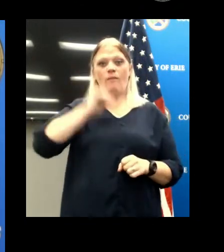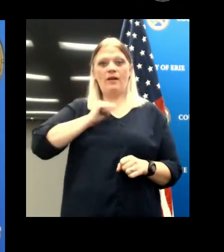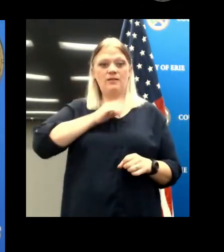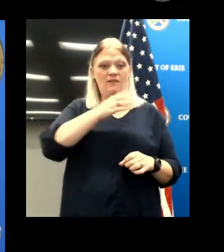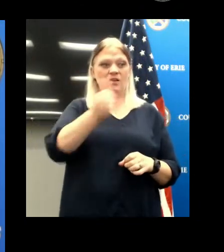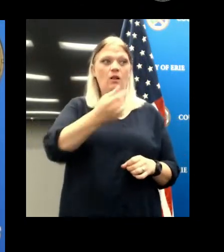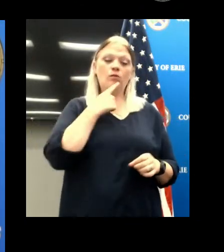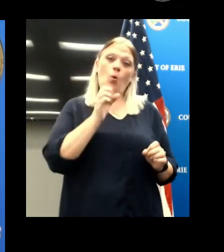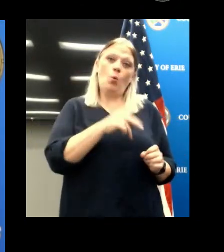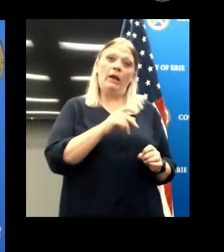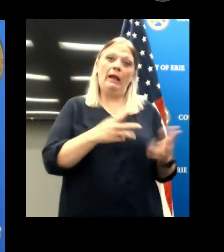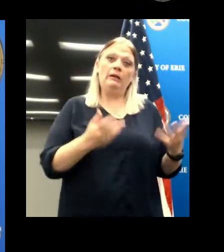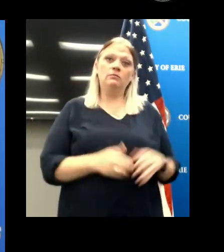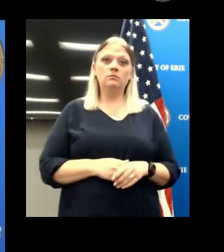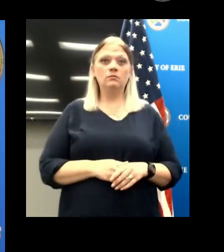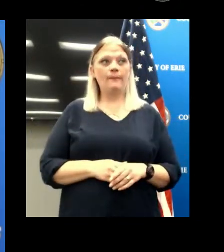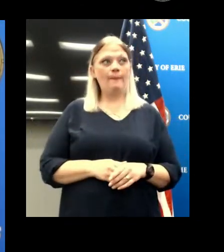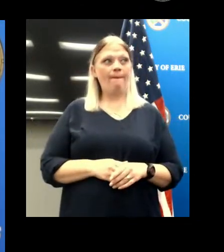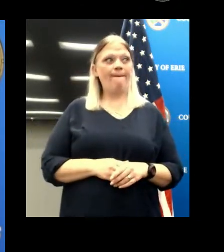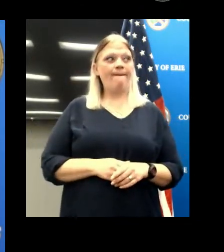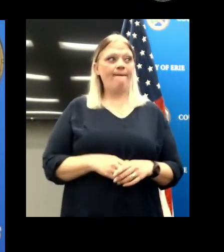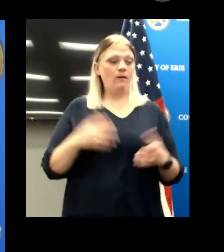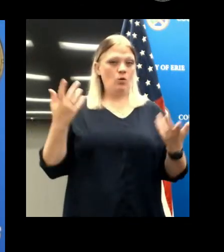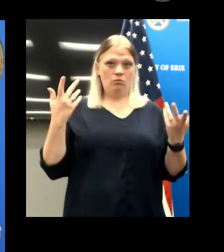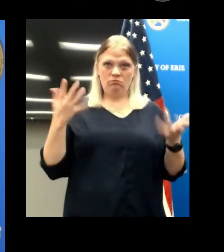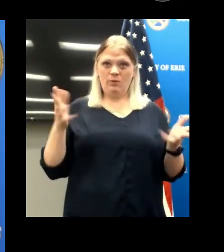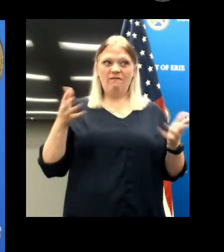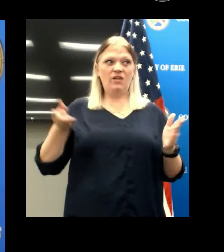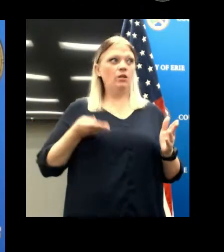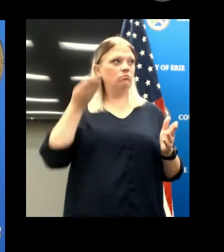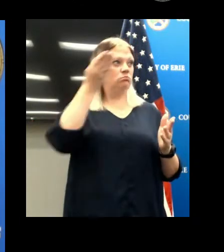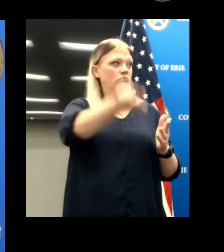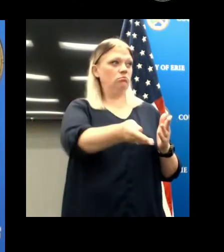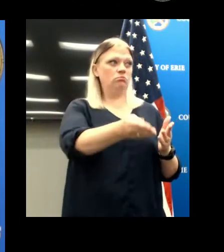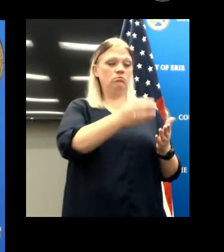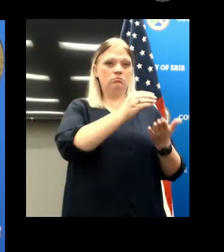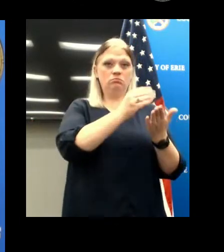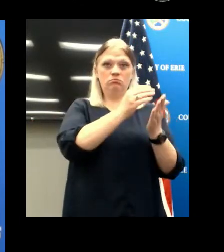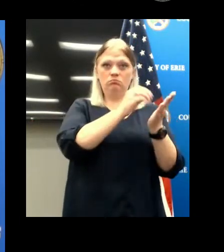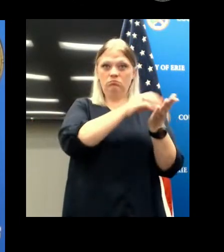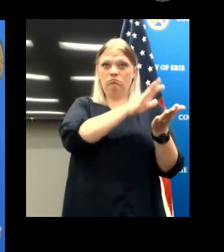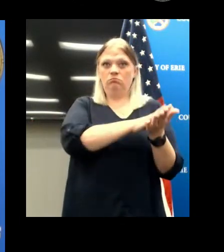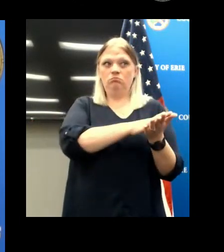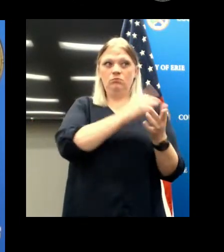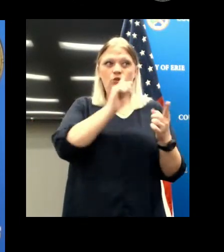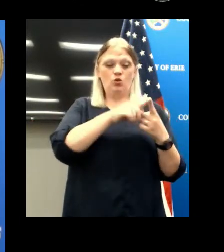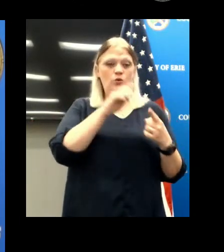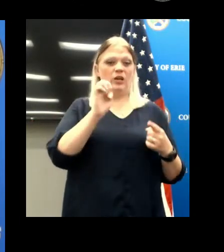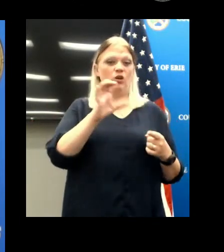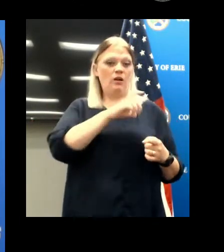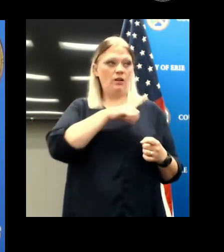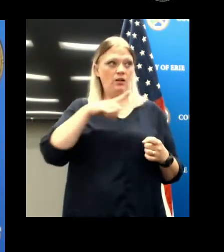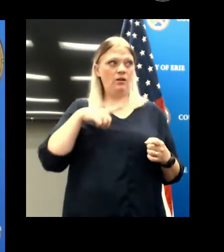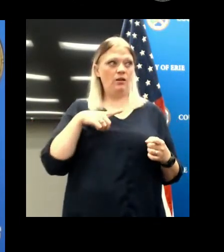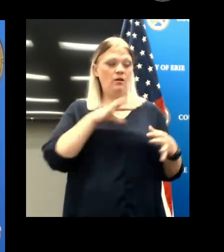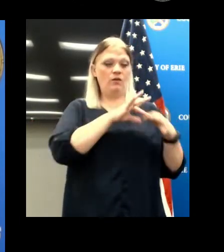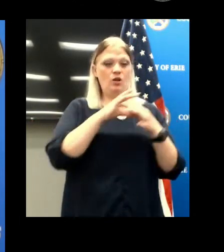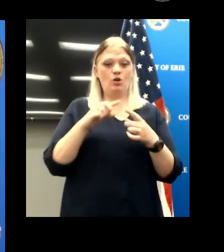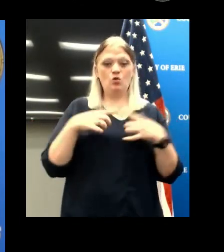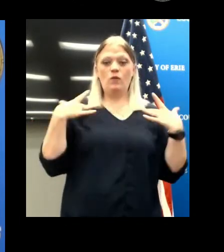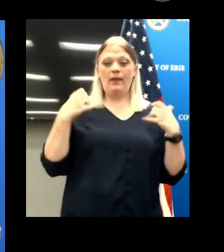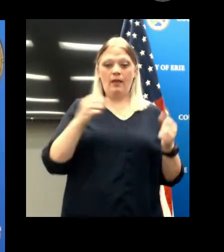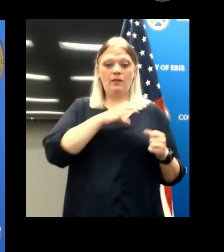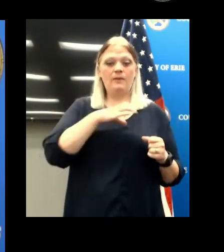said, okay. We have produced documentation and provided that to the Erie County Legislature with regards to the Health Commissioner and